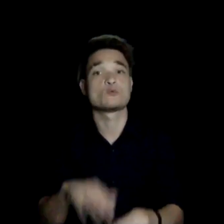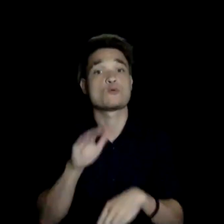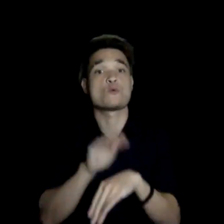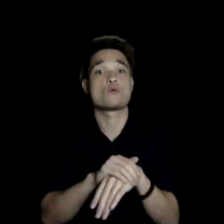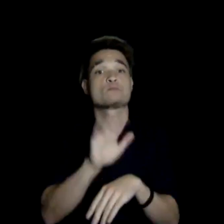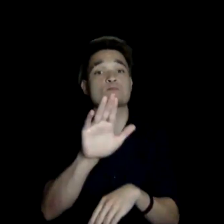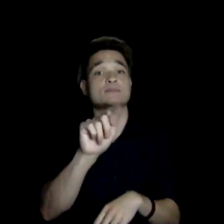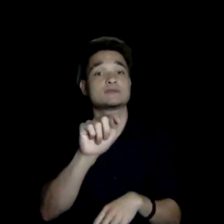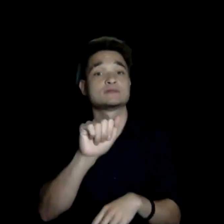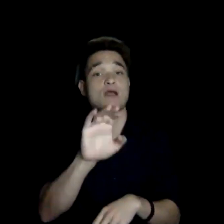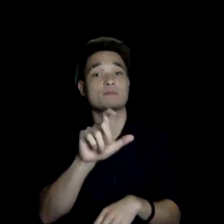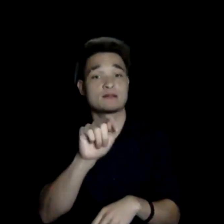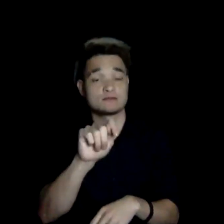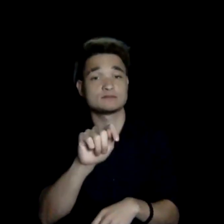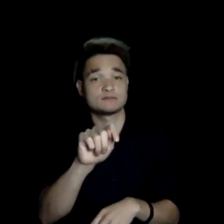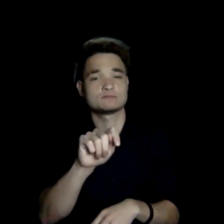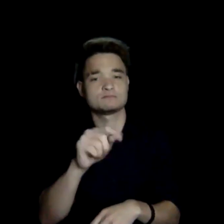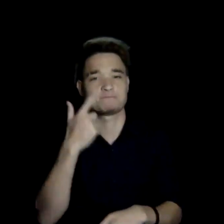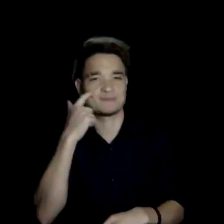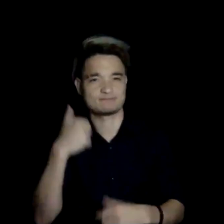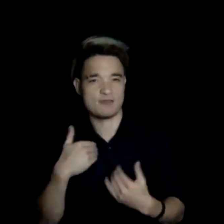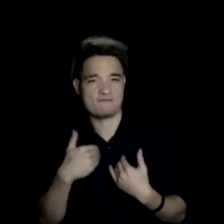focus on the interpreter who is feeding them.